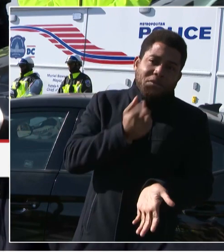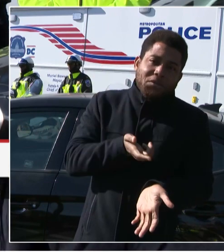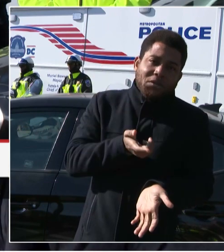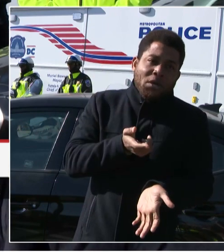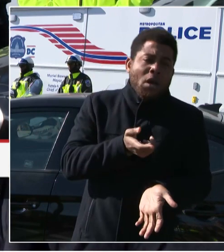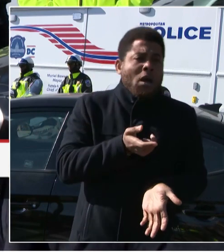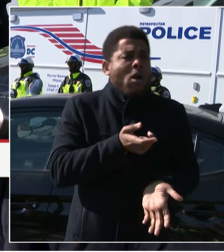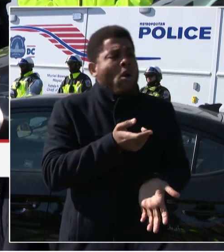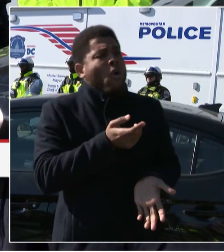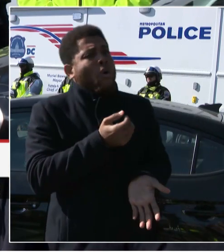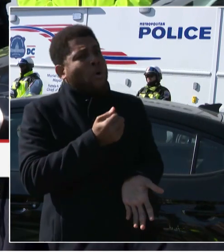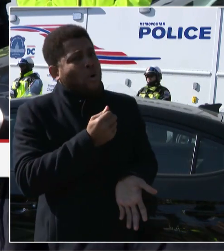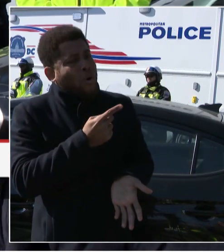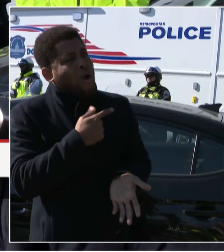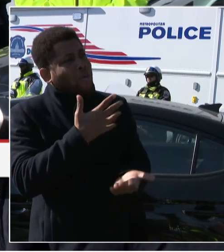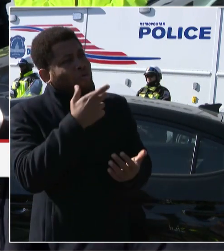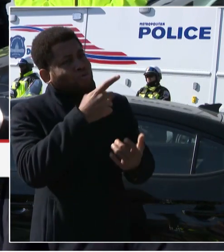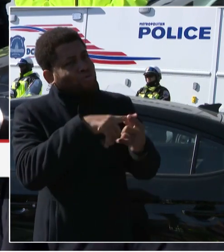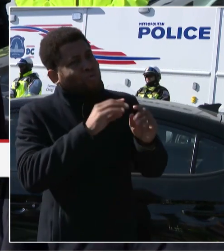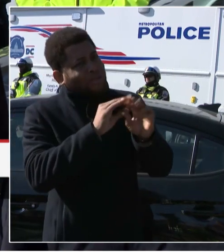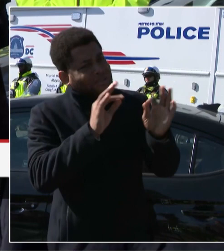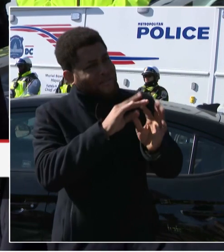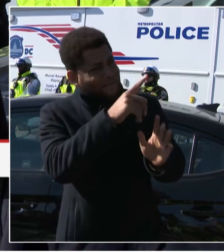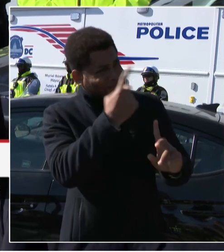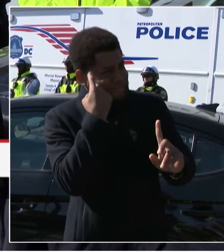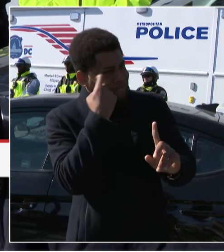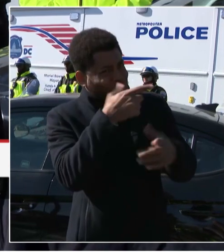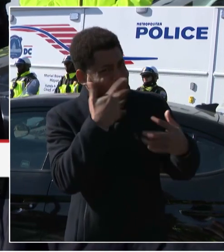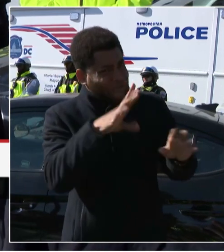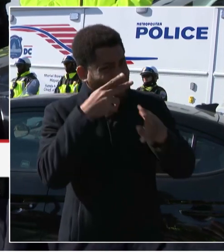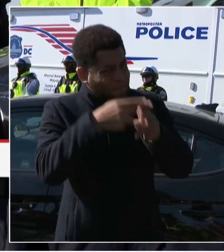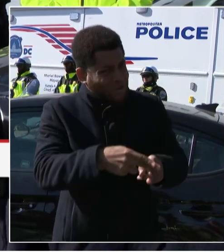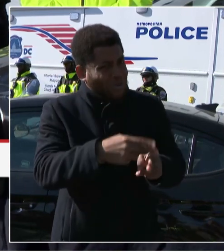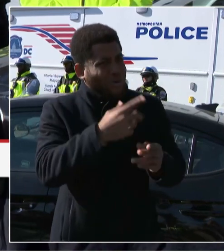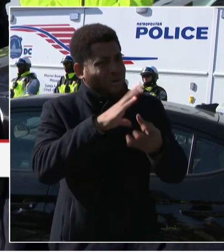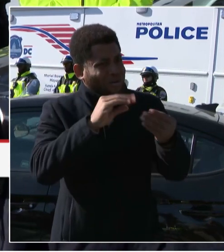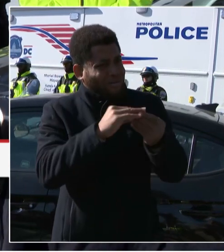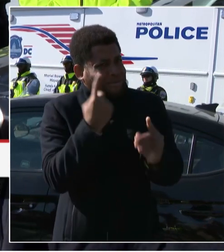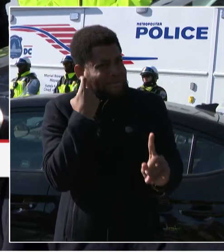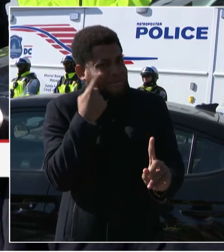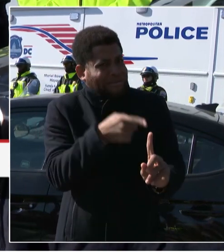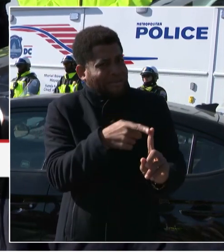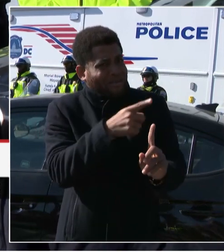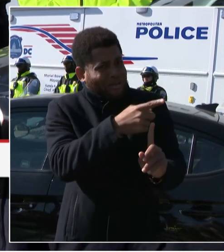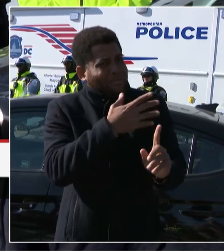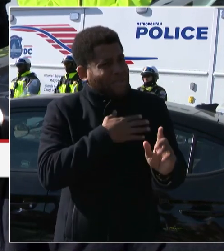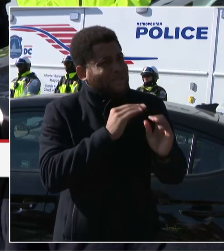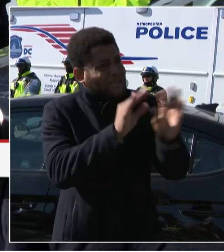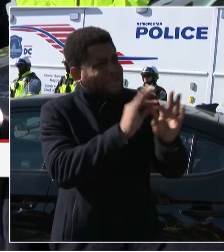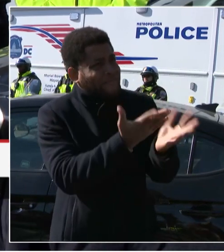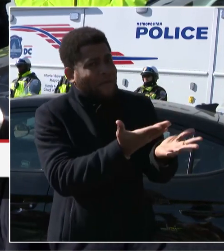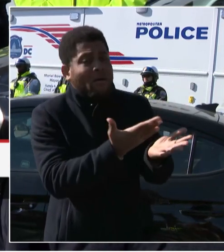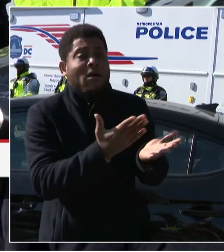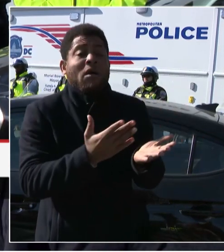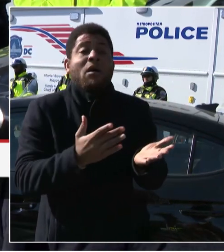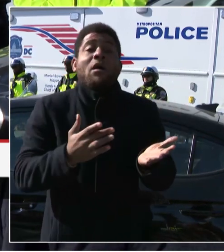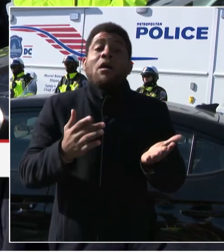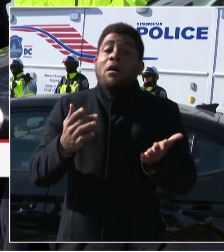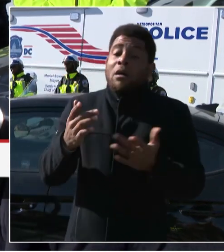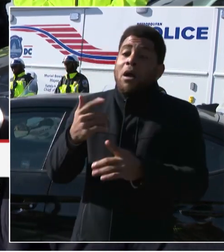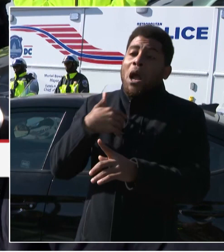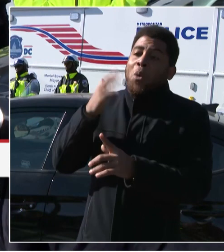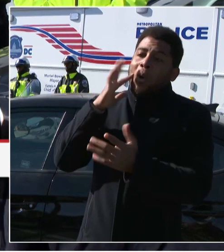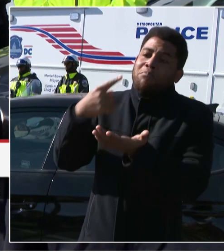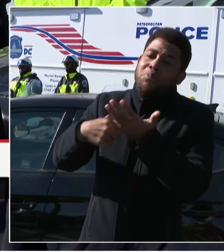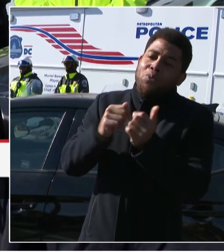said previously about these particular cases. But Well, we can talk about the cases offline. Yep. One more on